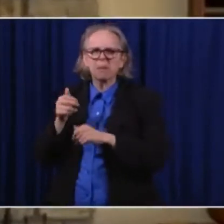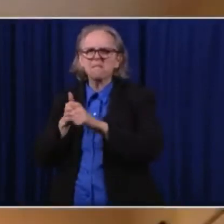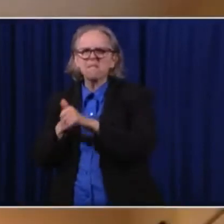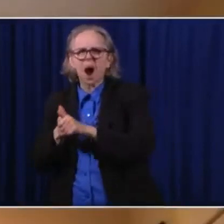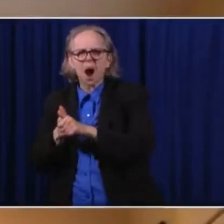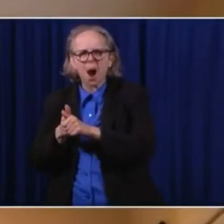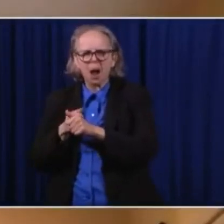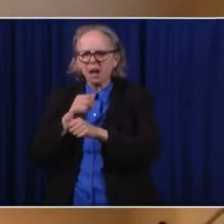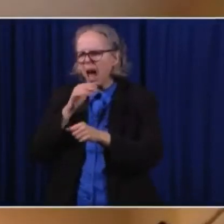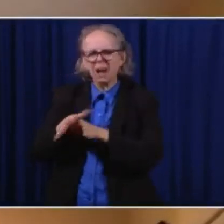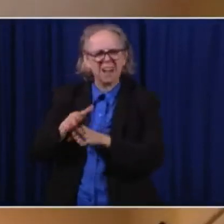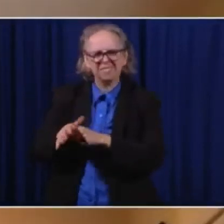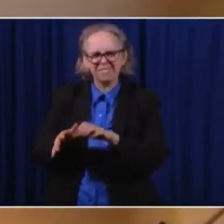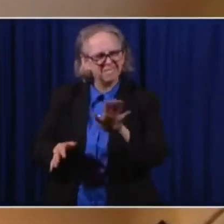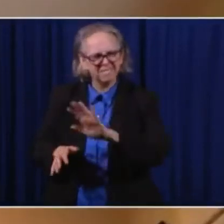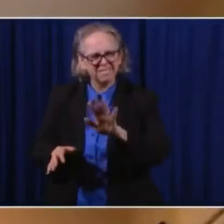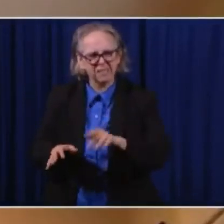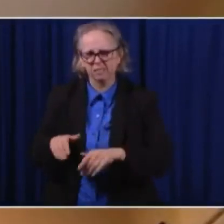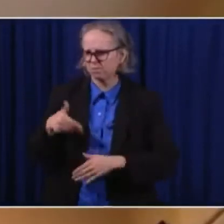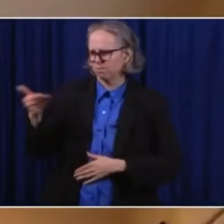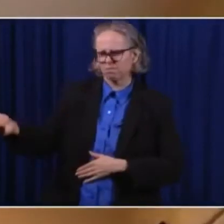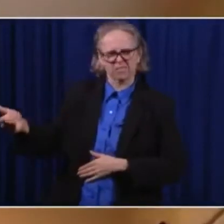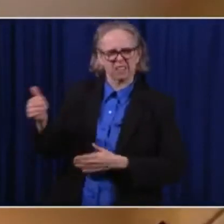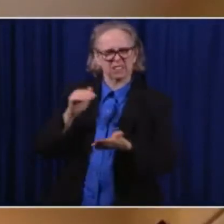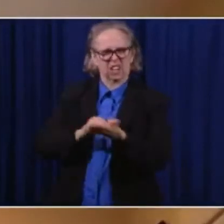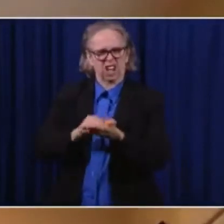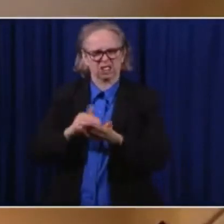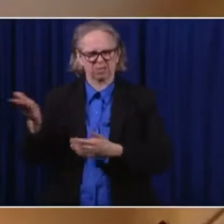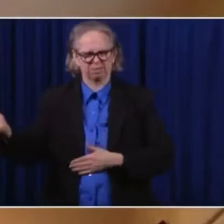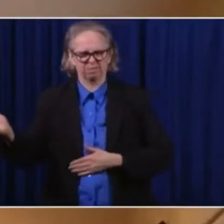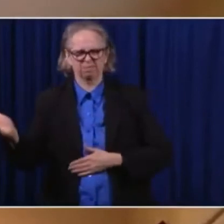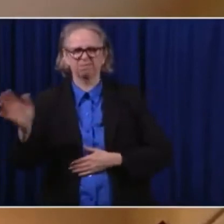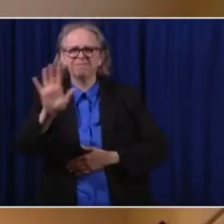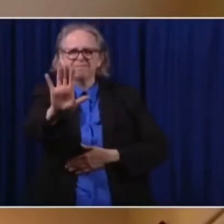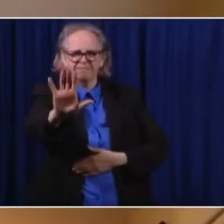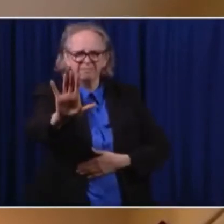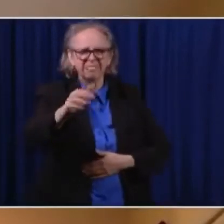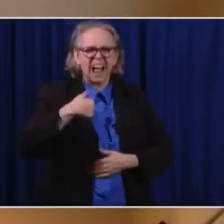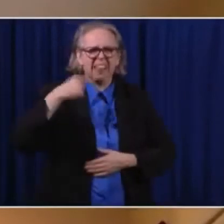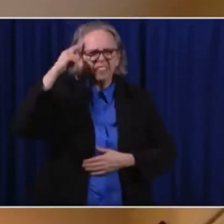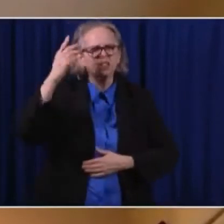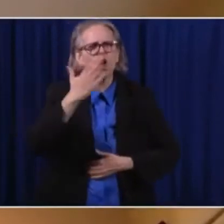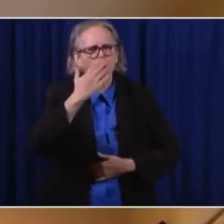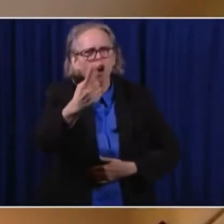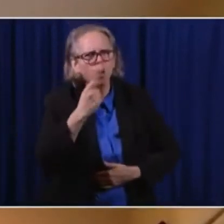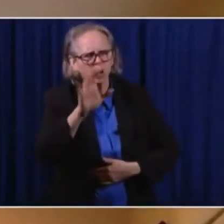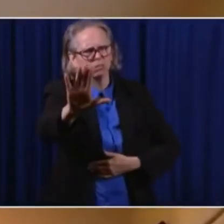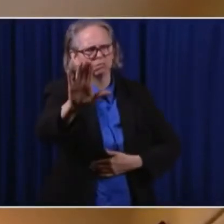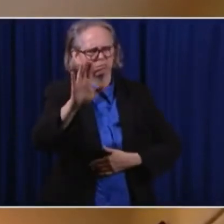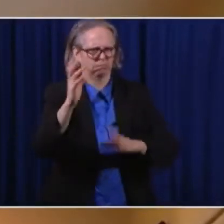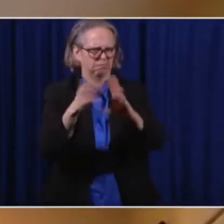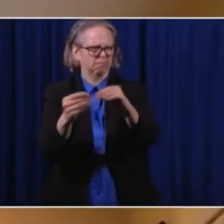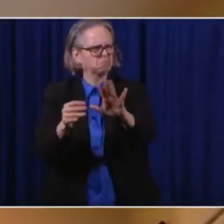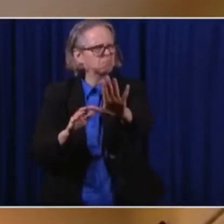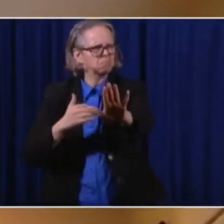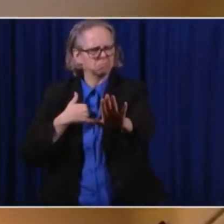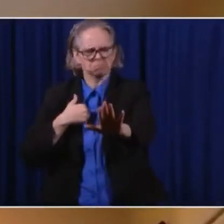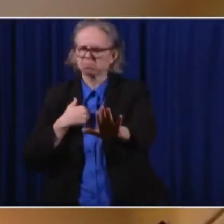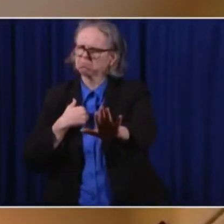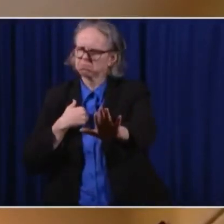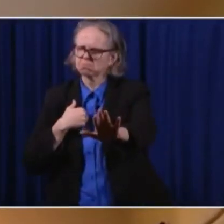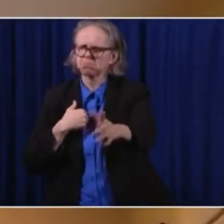think it's a very good question. And what I hope people are beginning